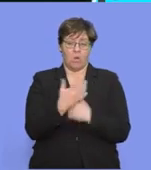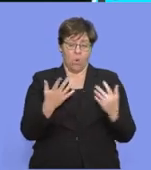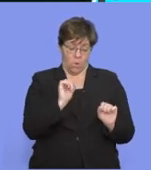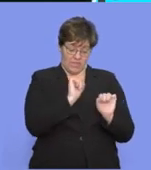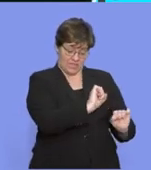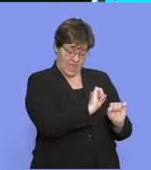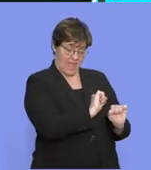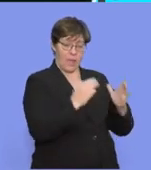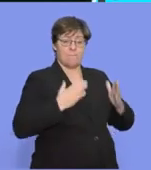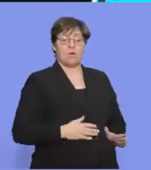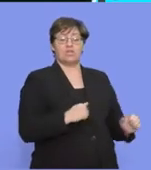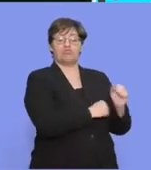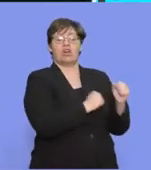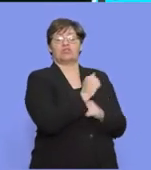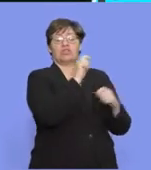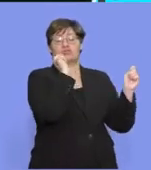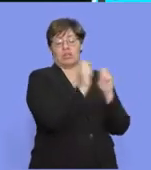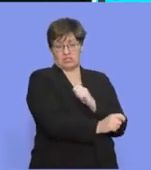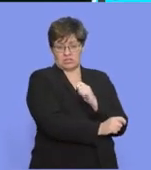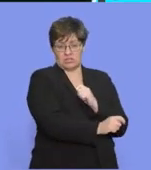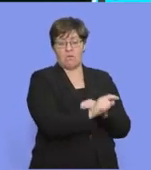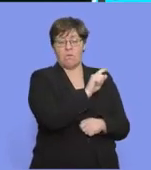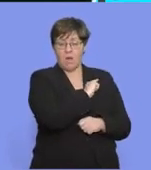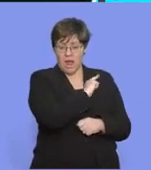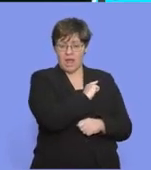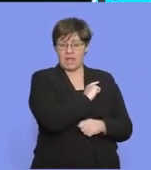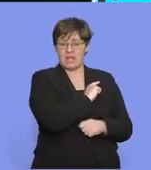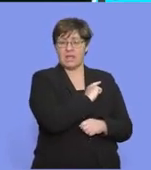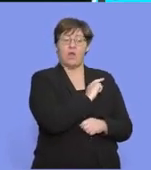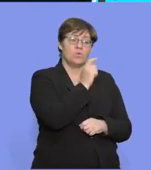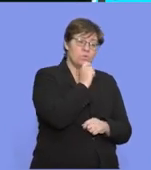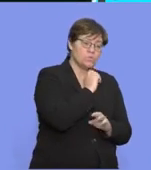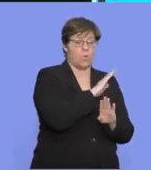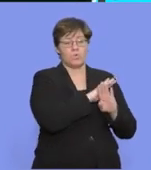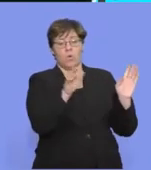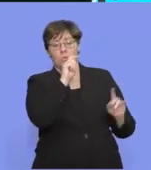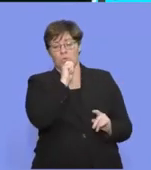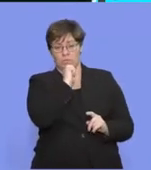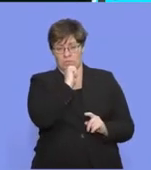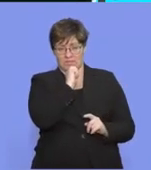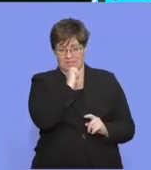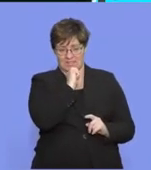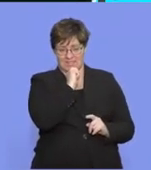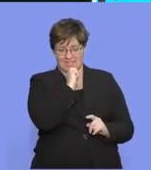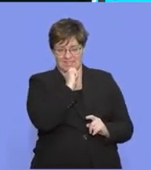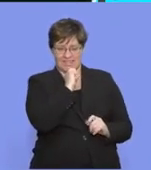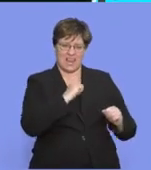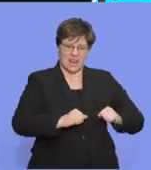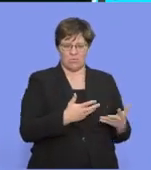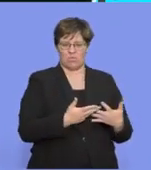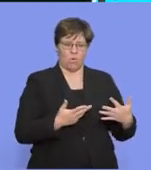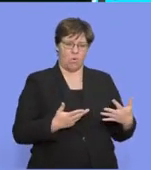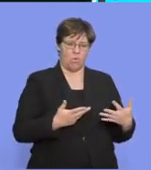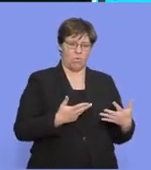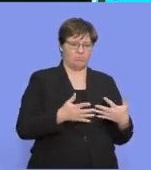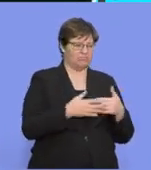change their structure, or their body structure would change because they used or they didn't use an organ or a part